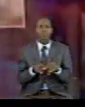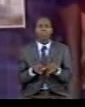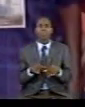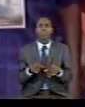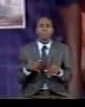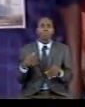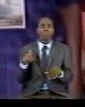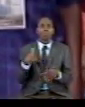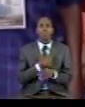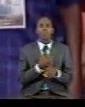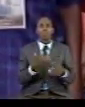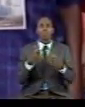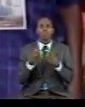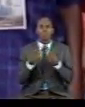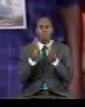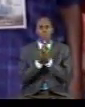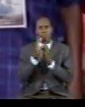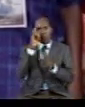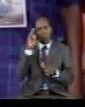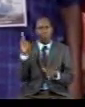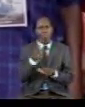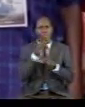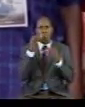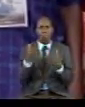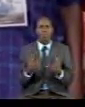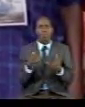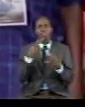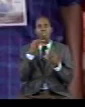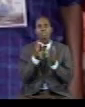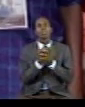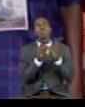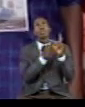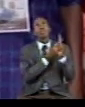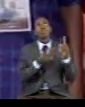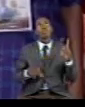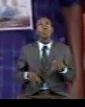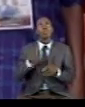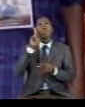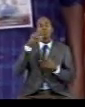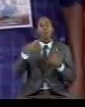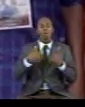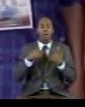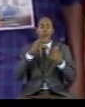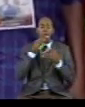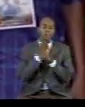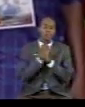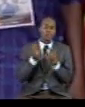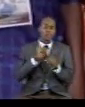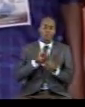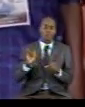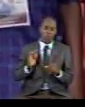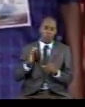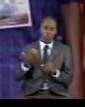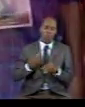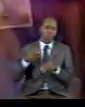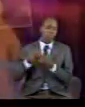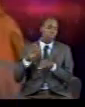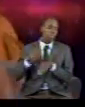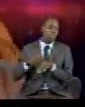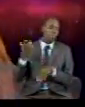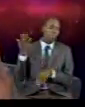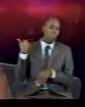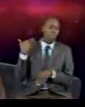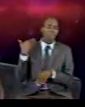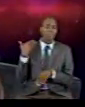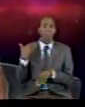them now and say, Lord, you that have been saving souls in time past from this crusade, today